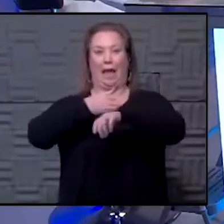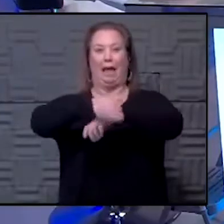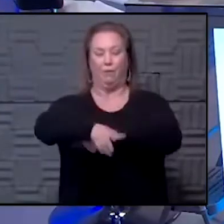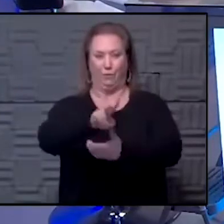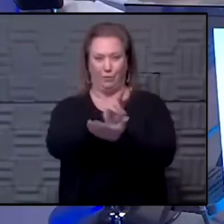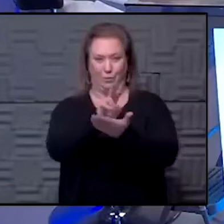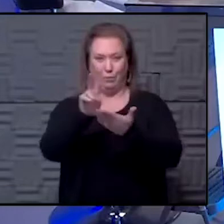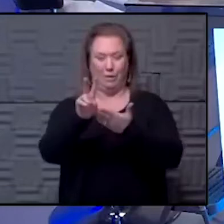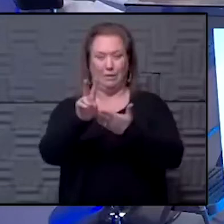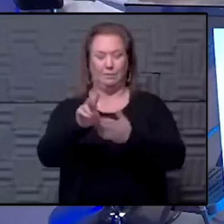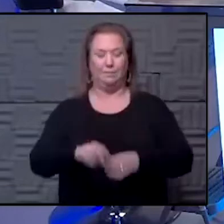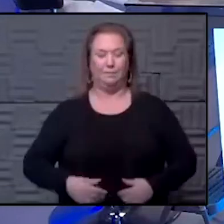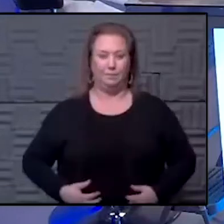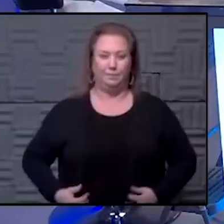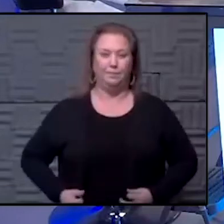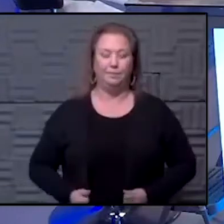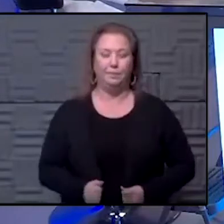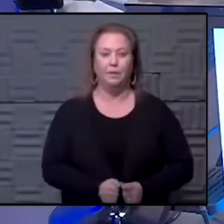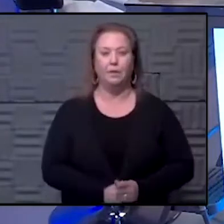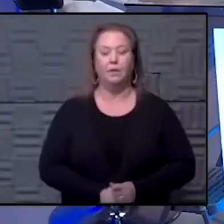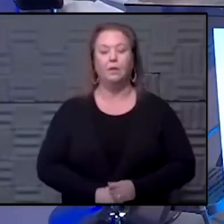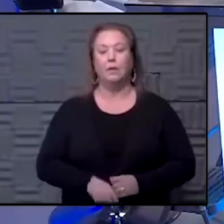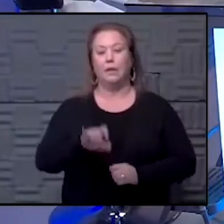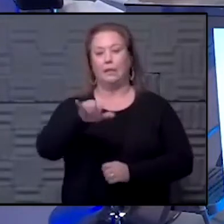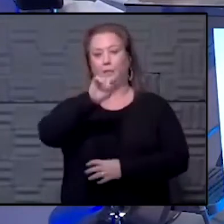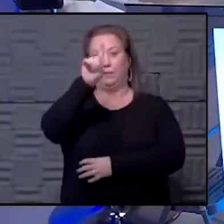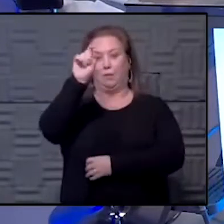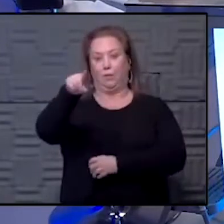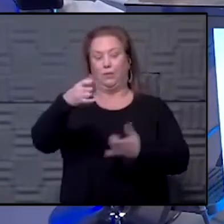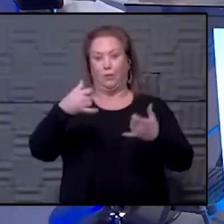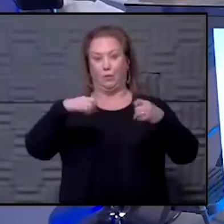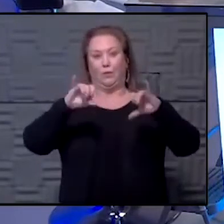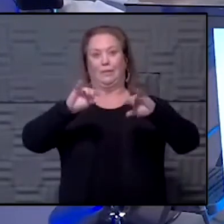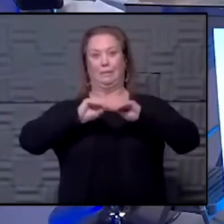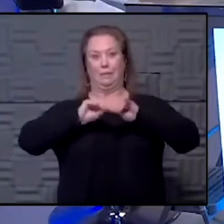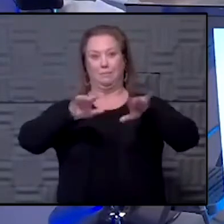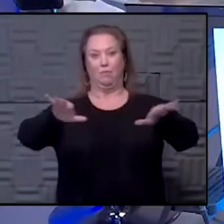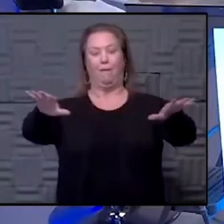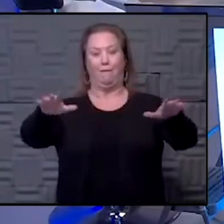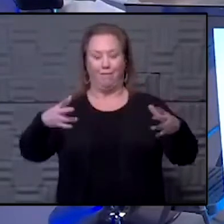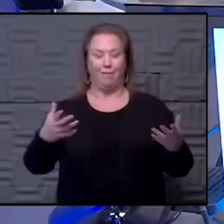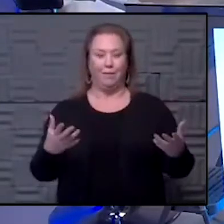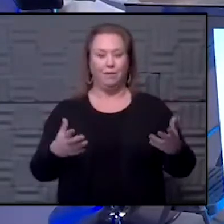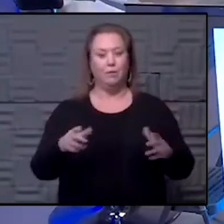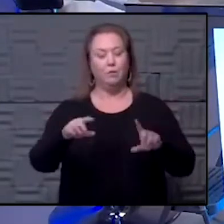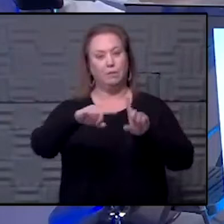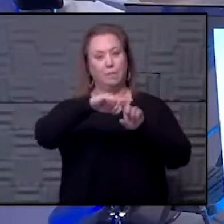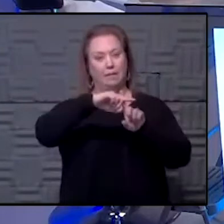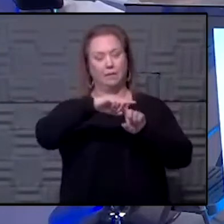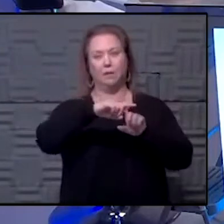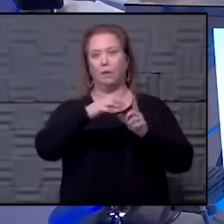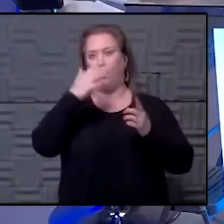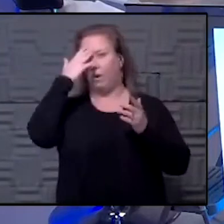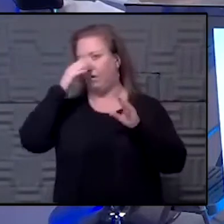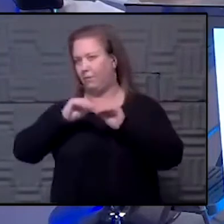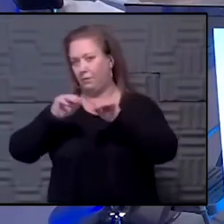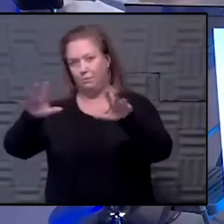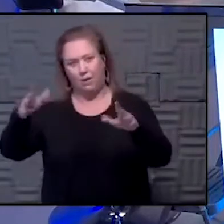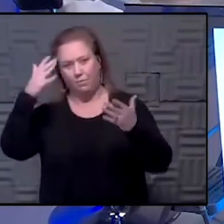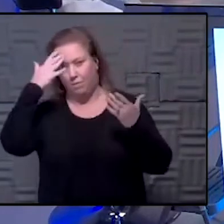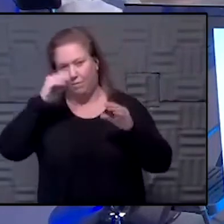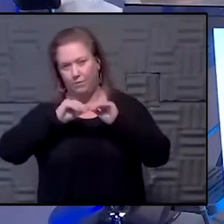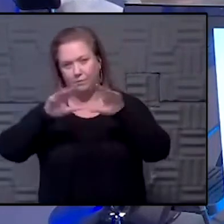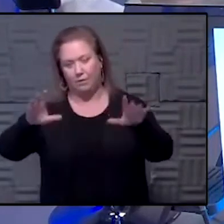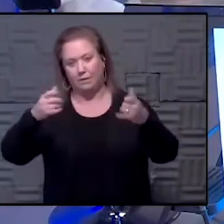weeks. after, yeah. So, because that was always the question, can you still spread it? And we know you may test positive. We don't know if you can spread it yet. Right. But